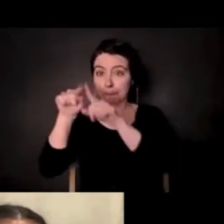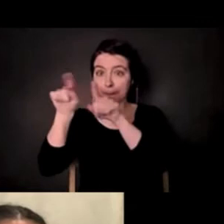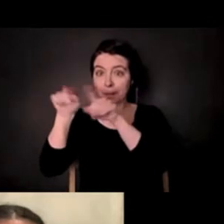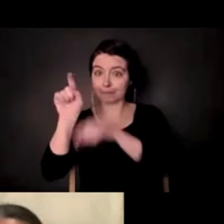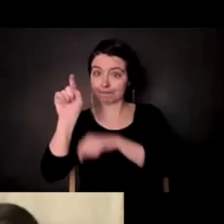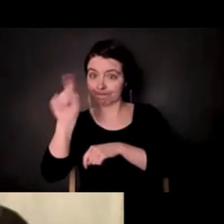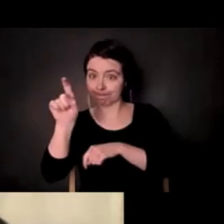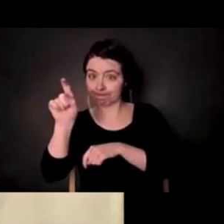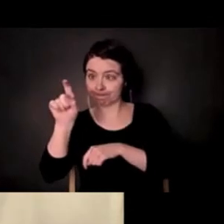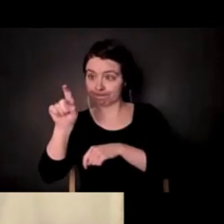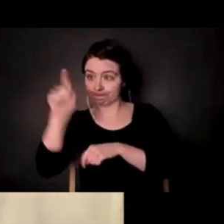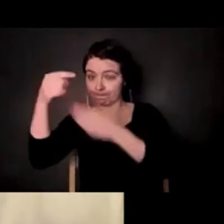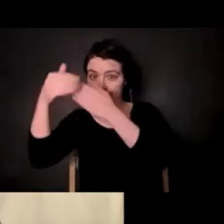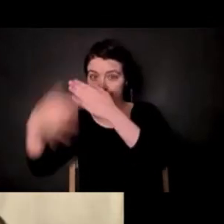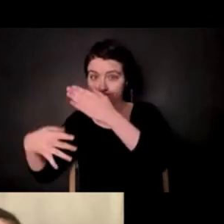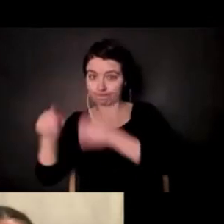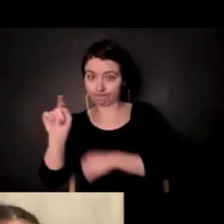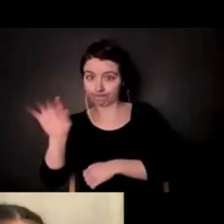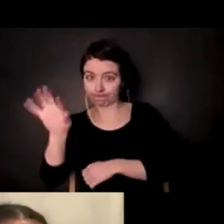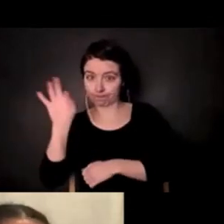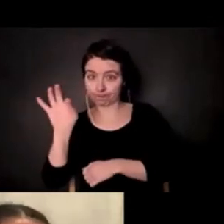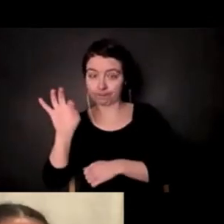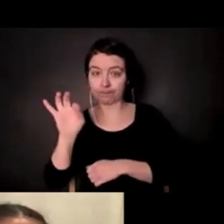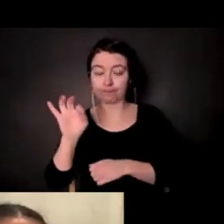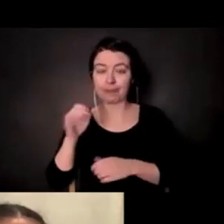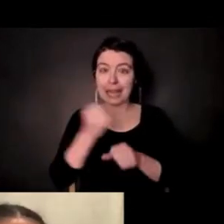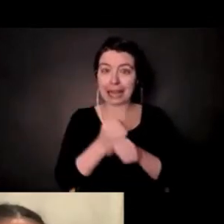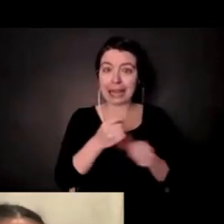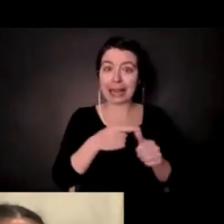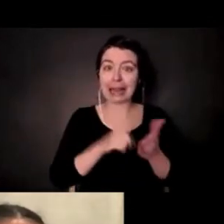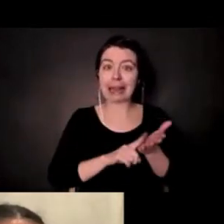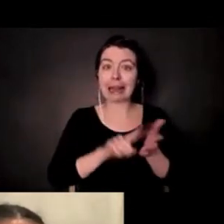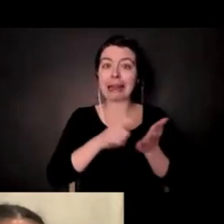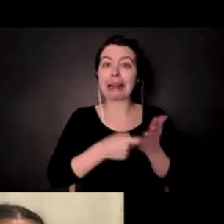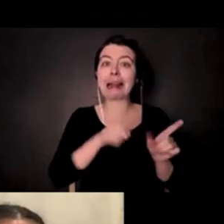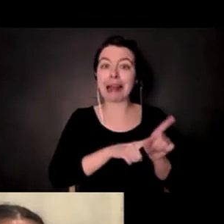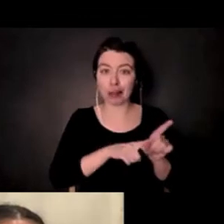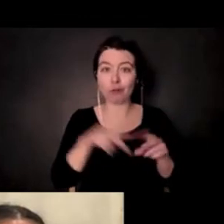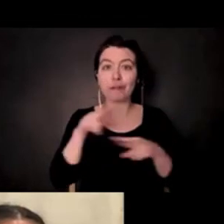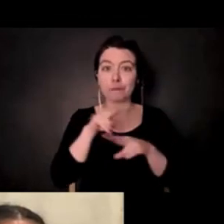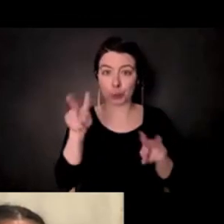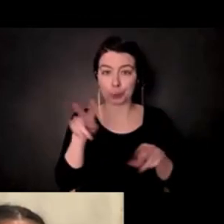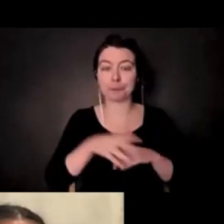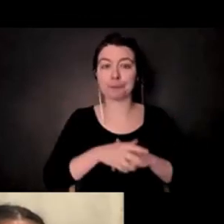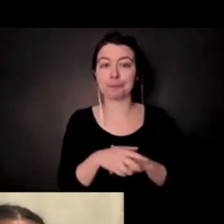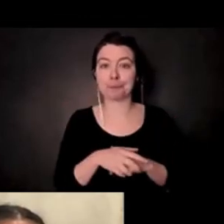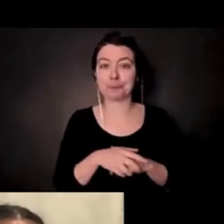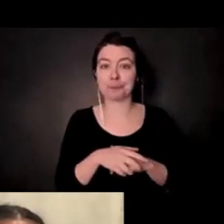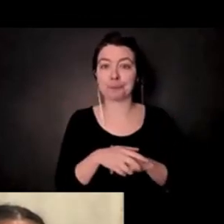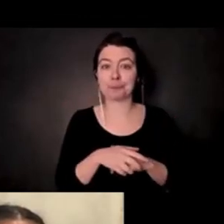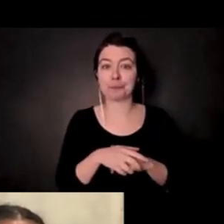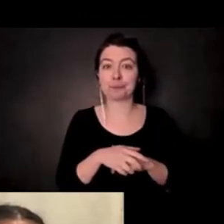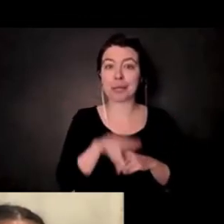tile for each speaker, and we're going to keep the speakers' cameras on and microphones on, as well as the BSL